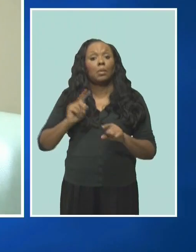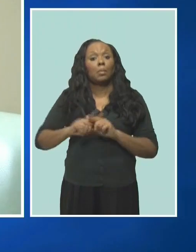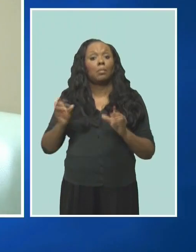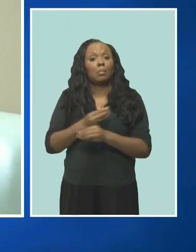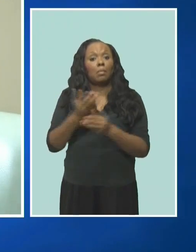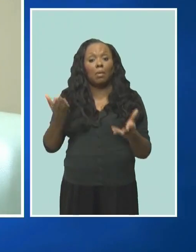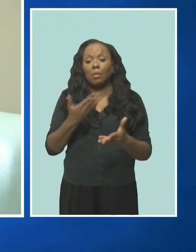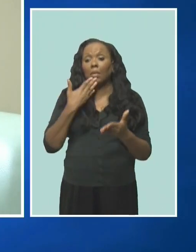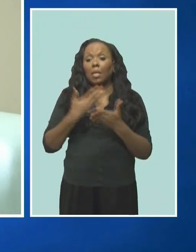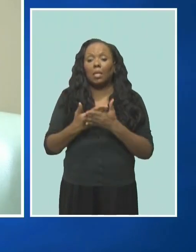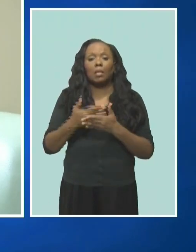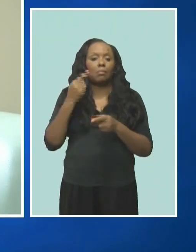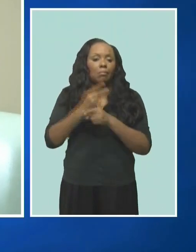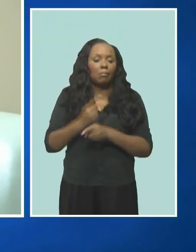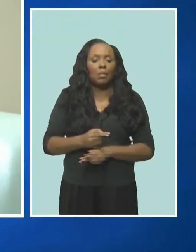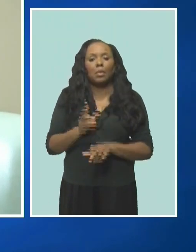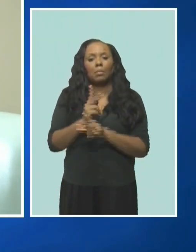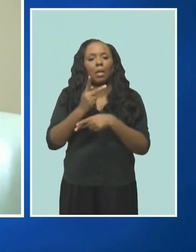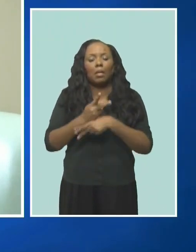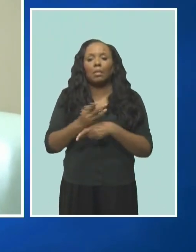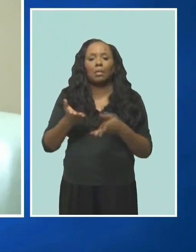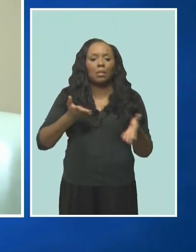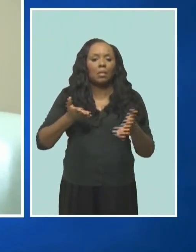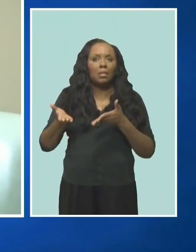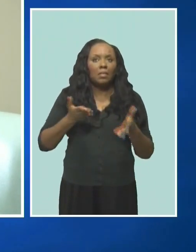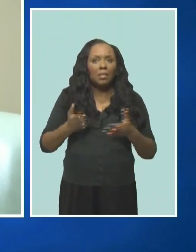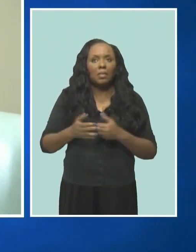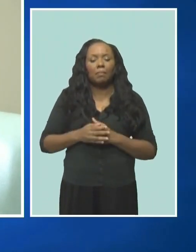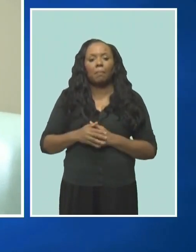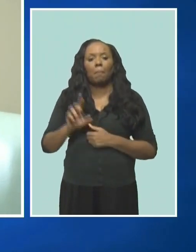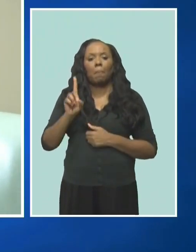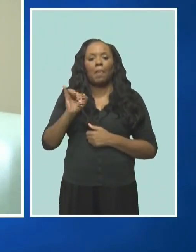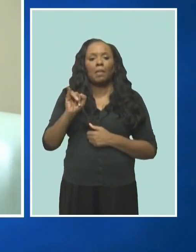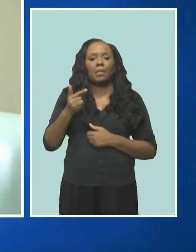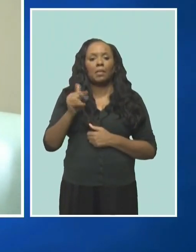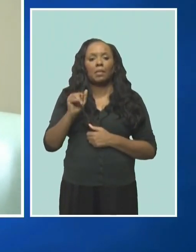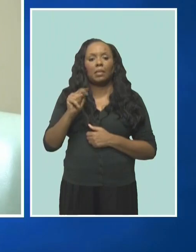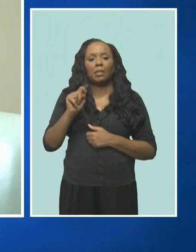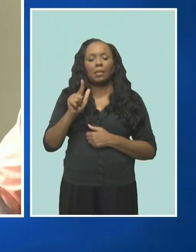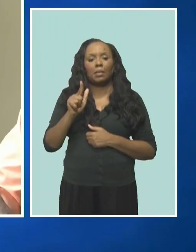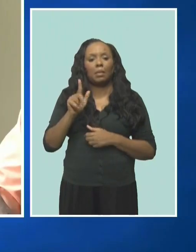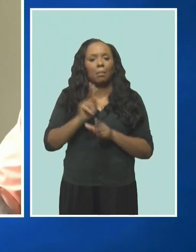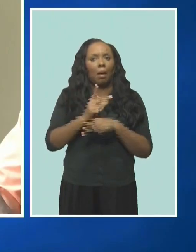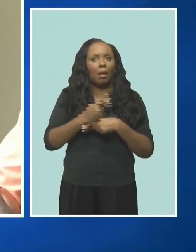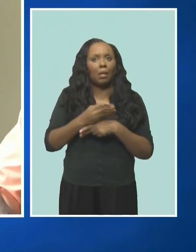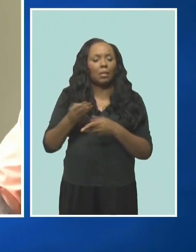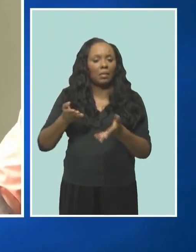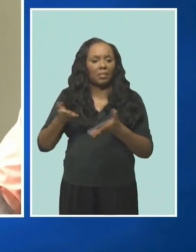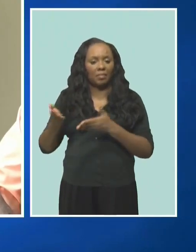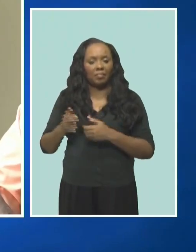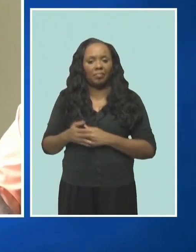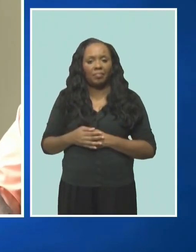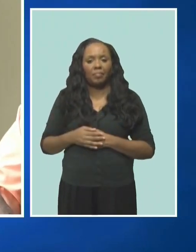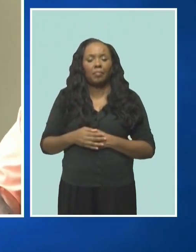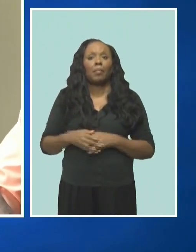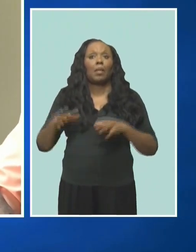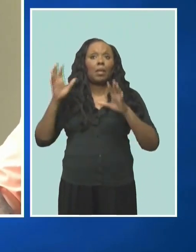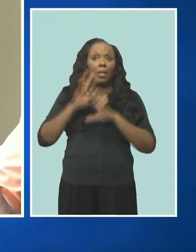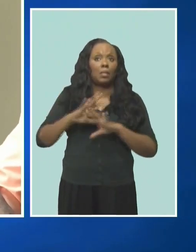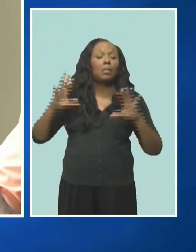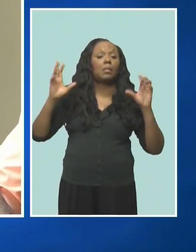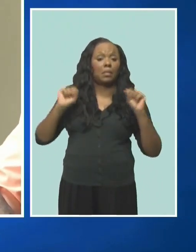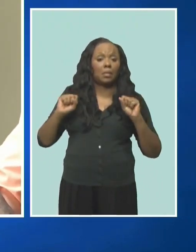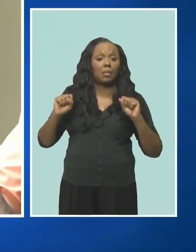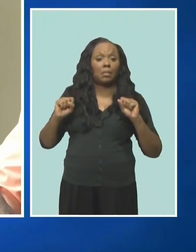affordable products and services, digital products and services to our members. President of the Barbados Cooperative and Credit Union